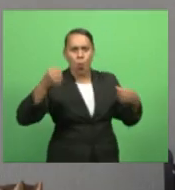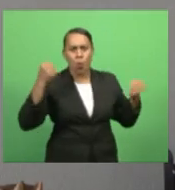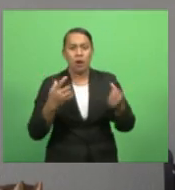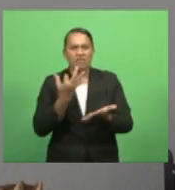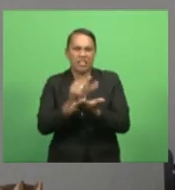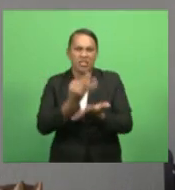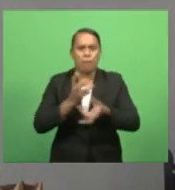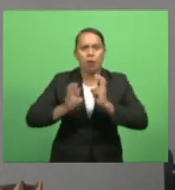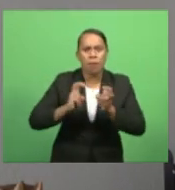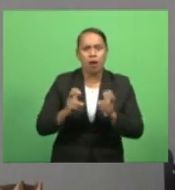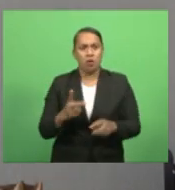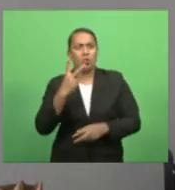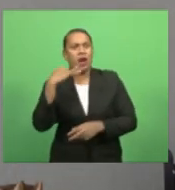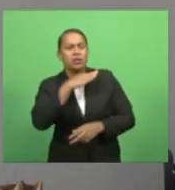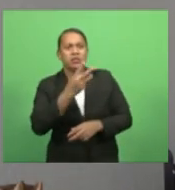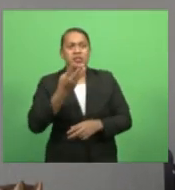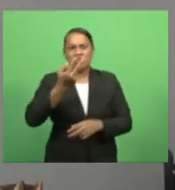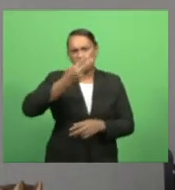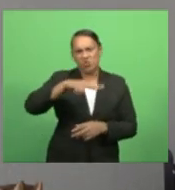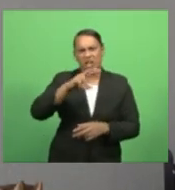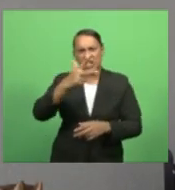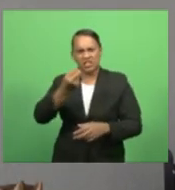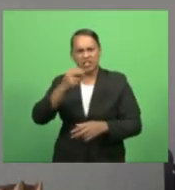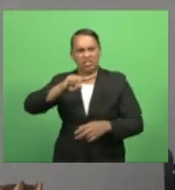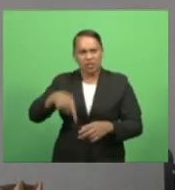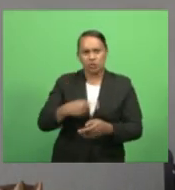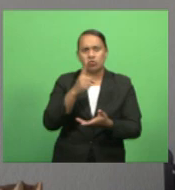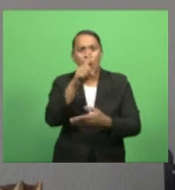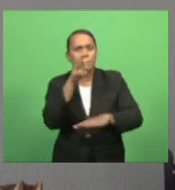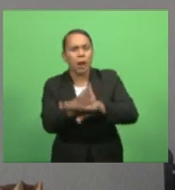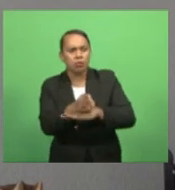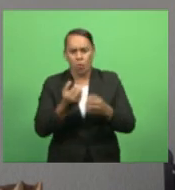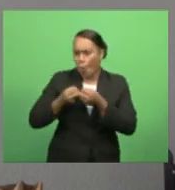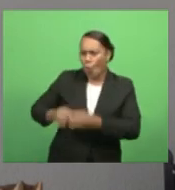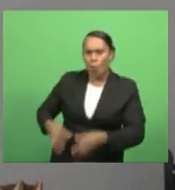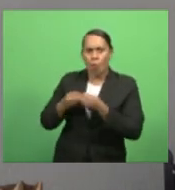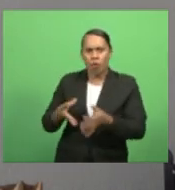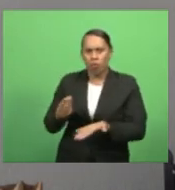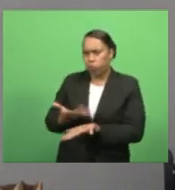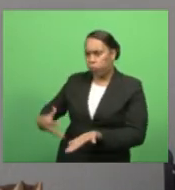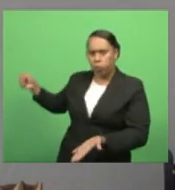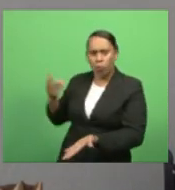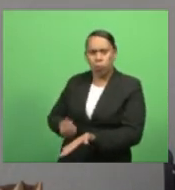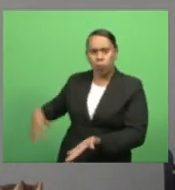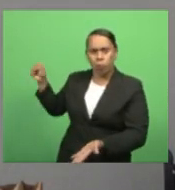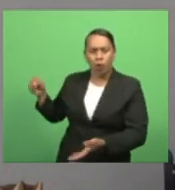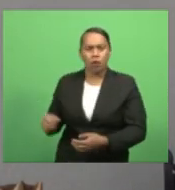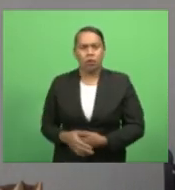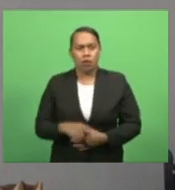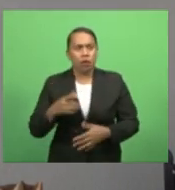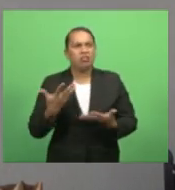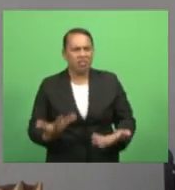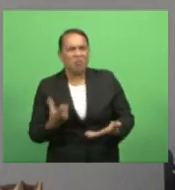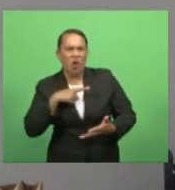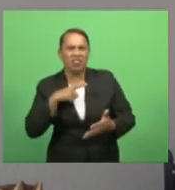month we are losing out in terms of revenue, and that's an important, it's very important for